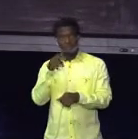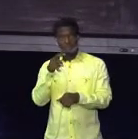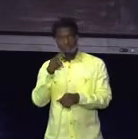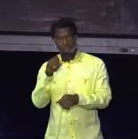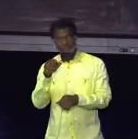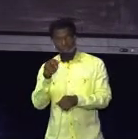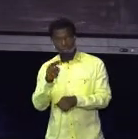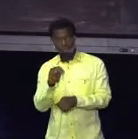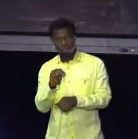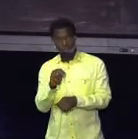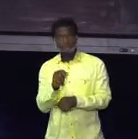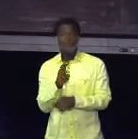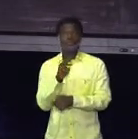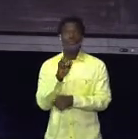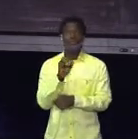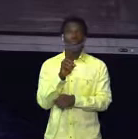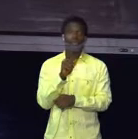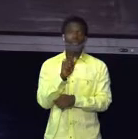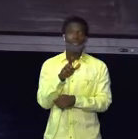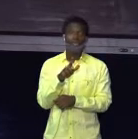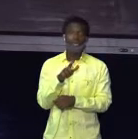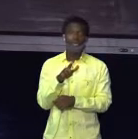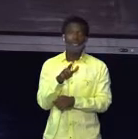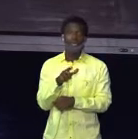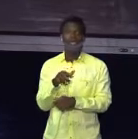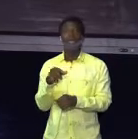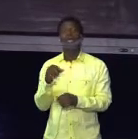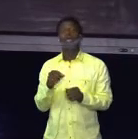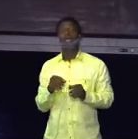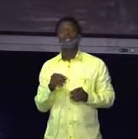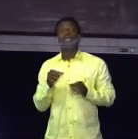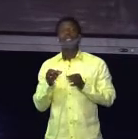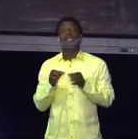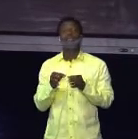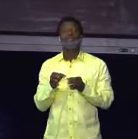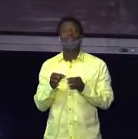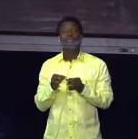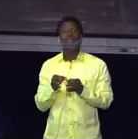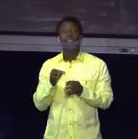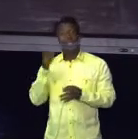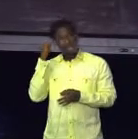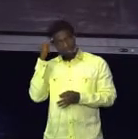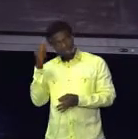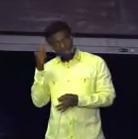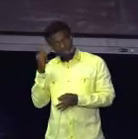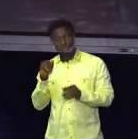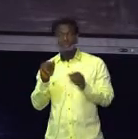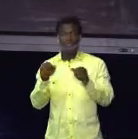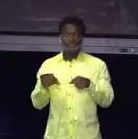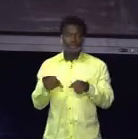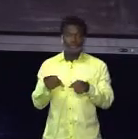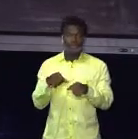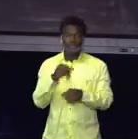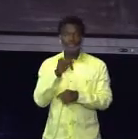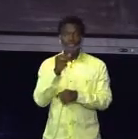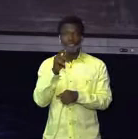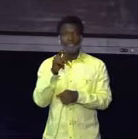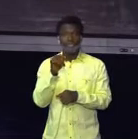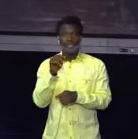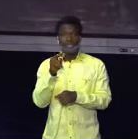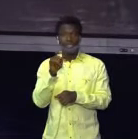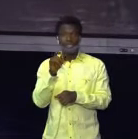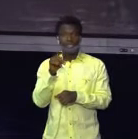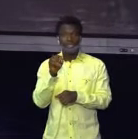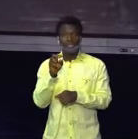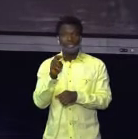permission. Modal auxiliaries express ideas such as possibility, intention,